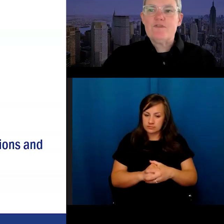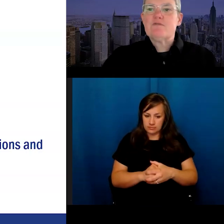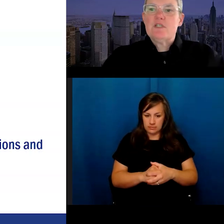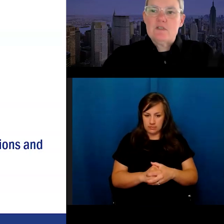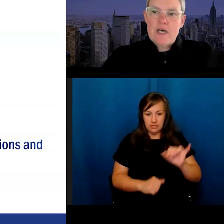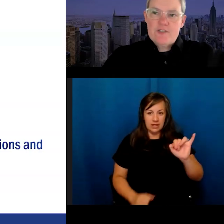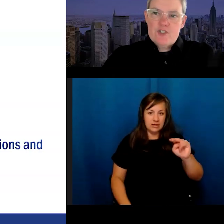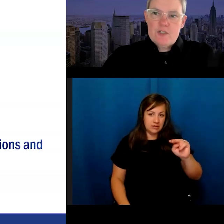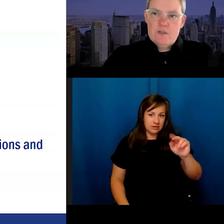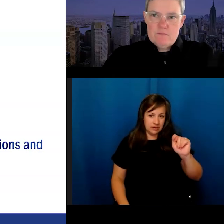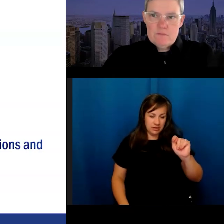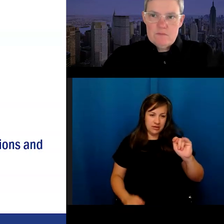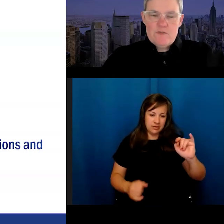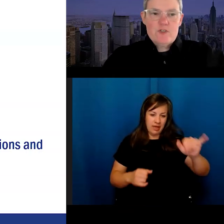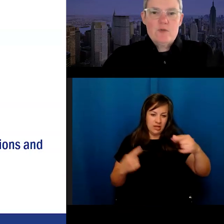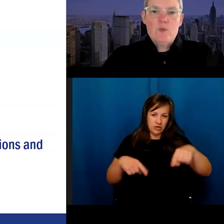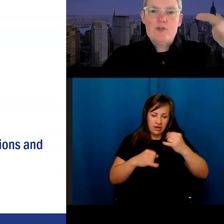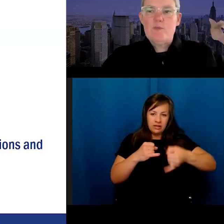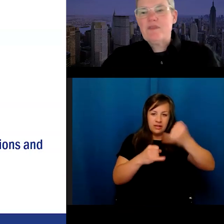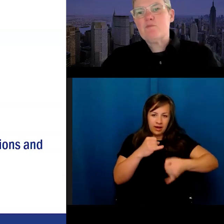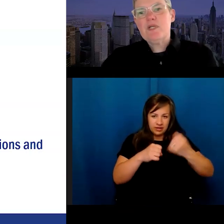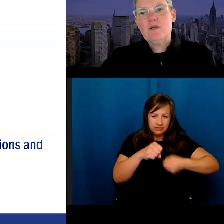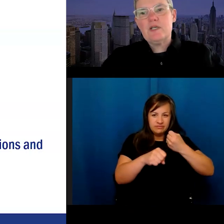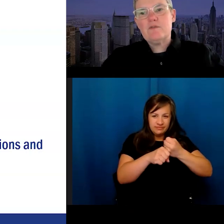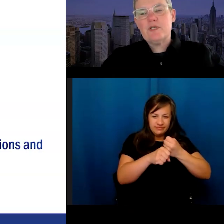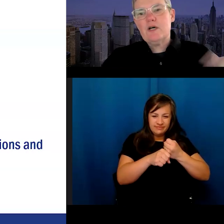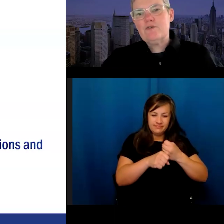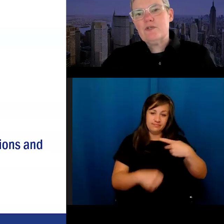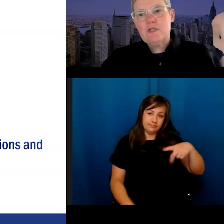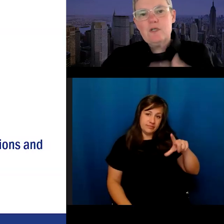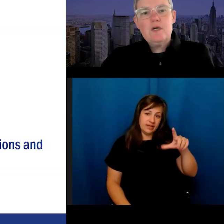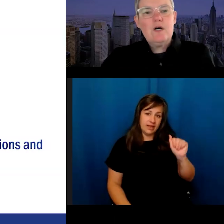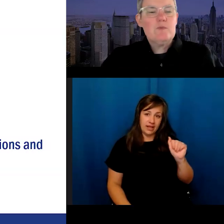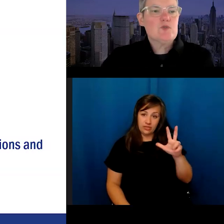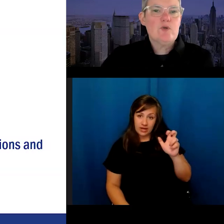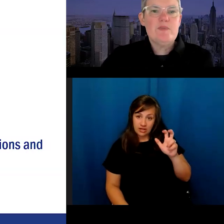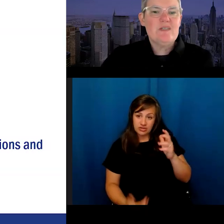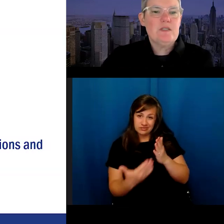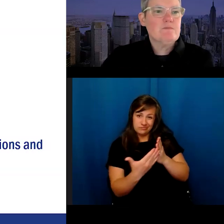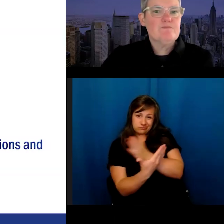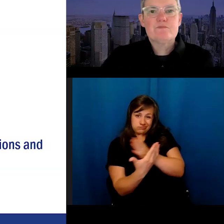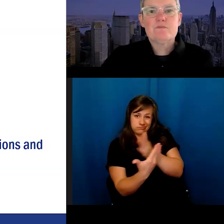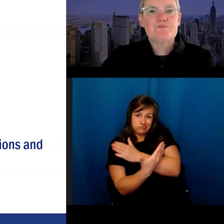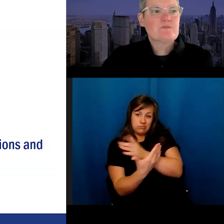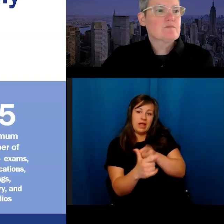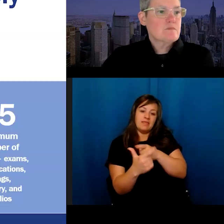INT 450 in the last year of your degree, where you might think of PLA 300 toward the